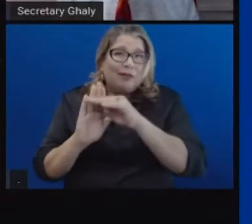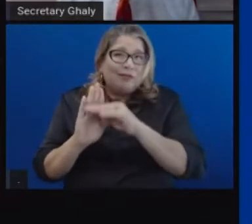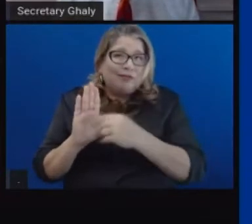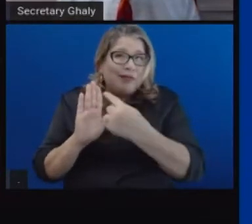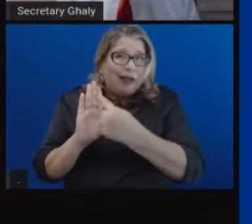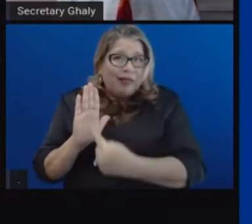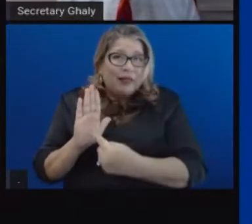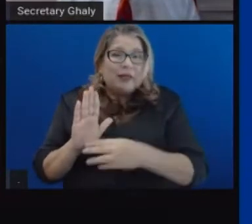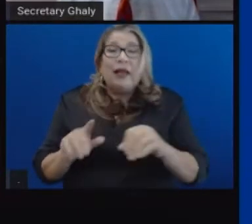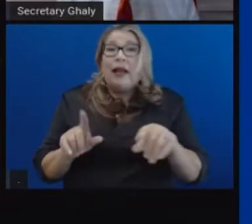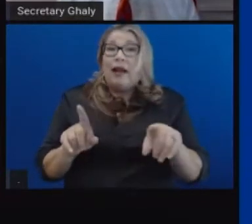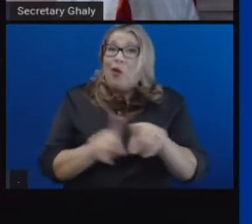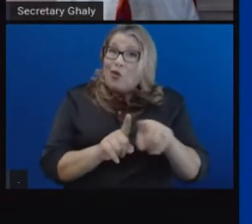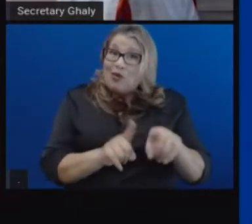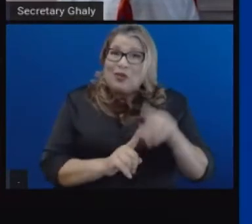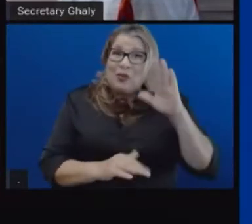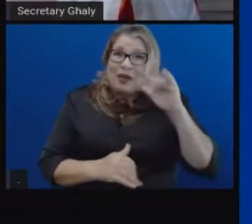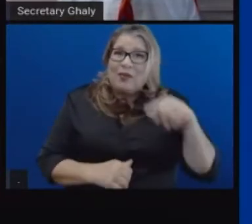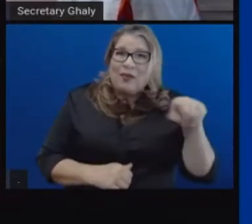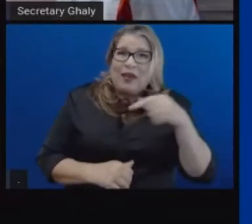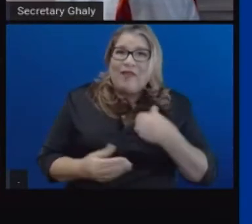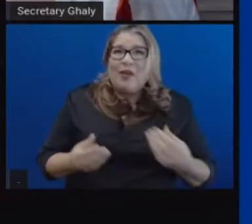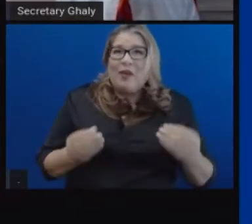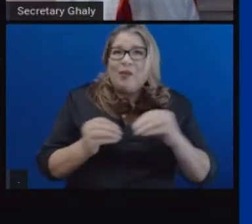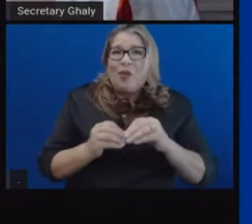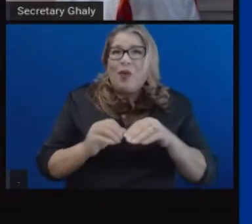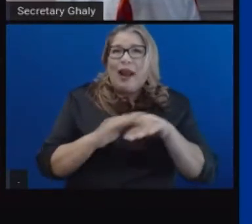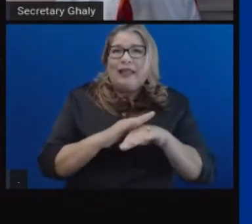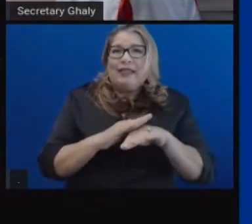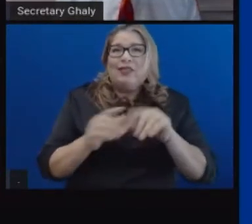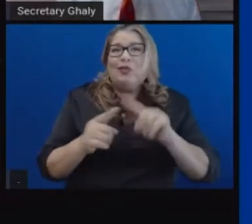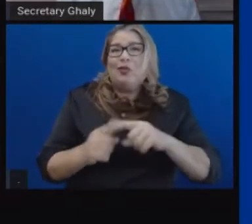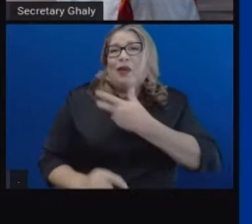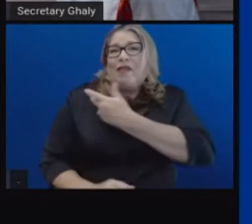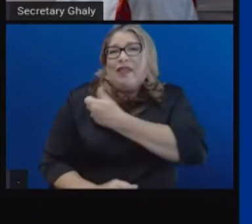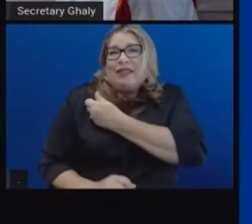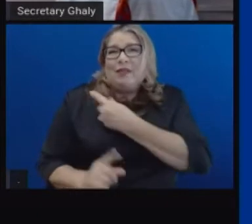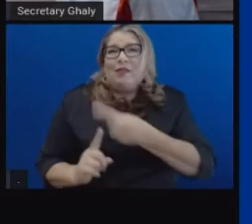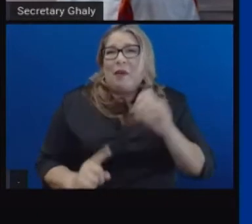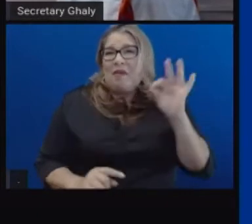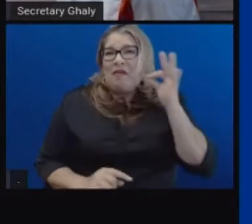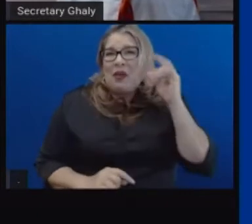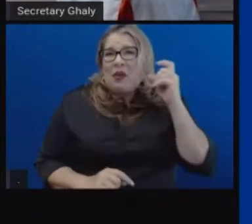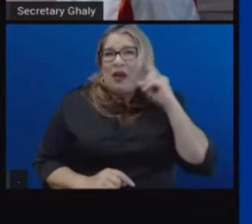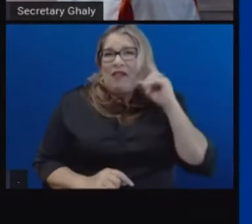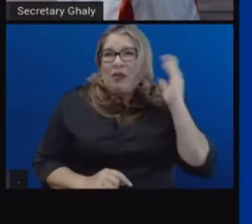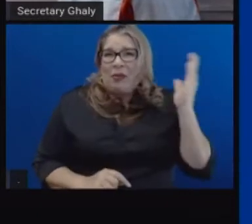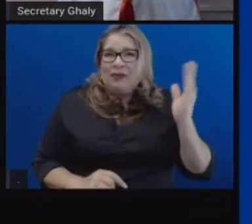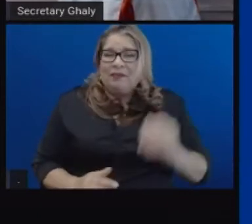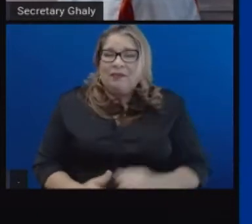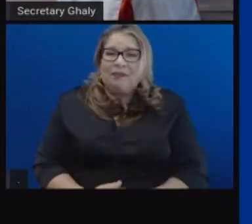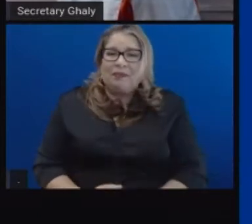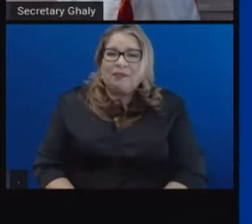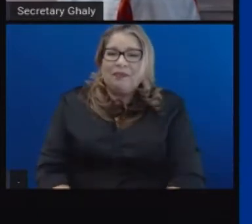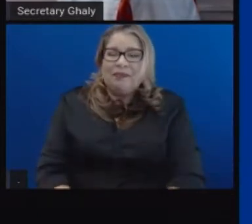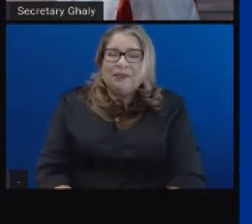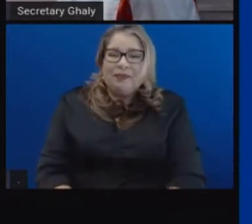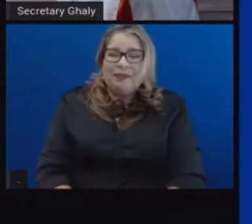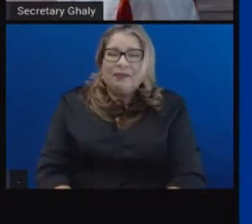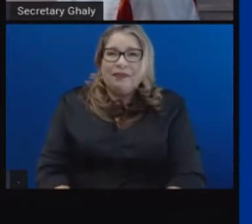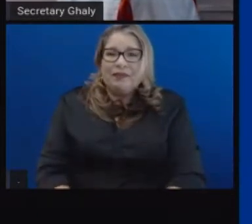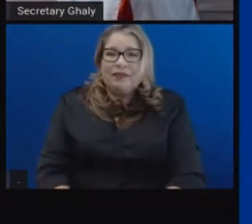we hope vaccine also from the federal government. And where does that all get to take place? As I mentioned,